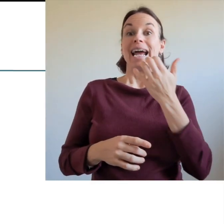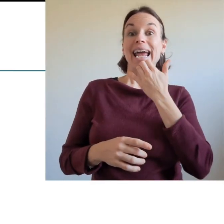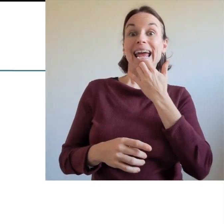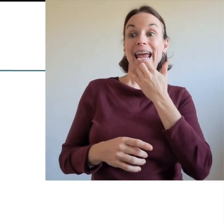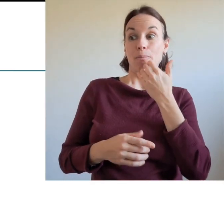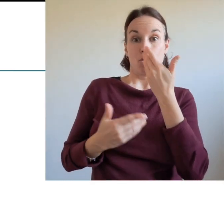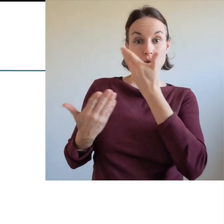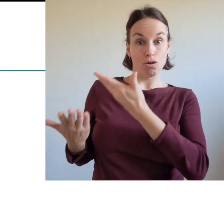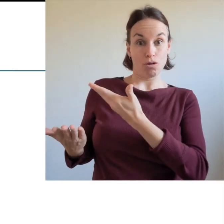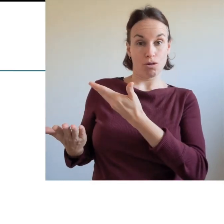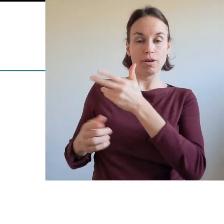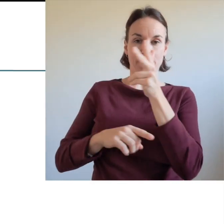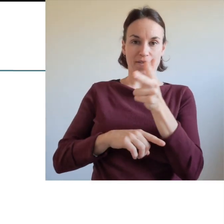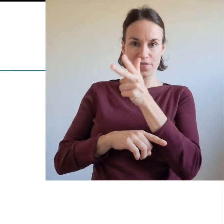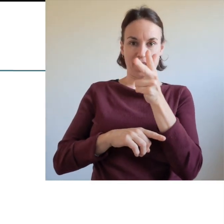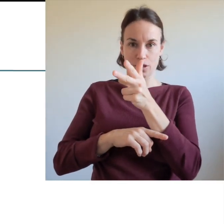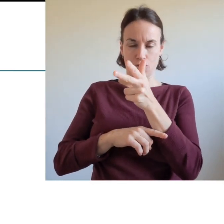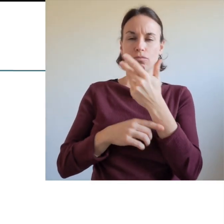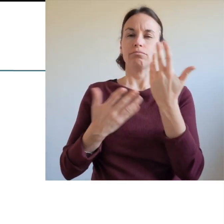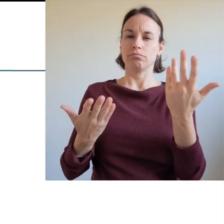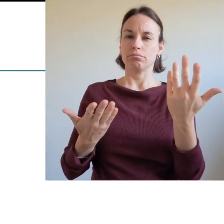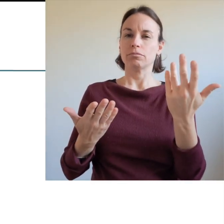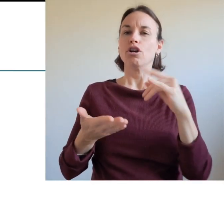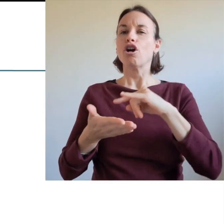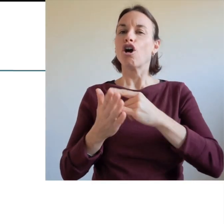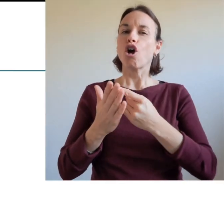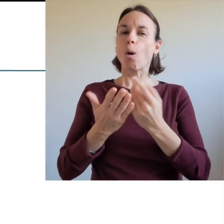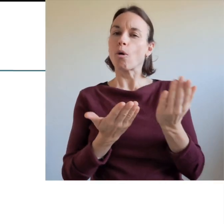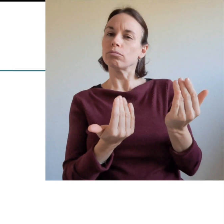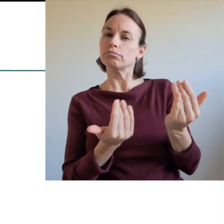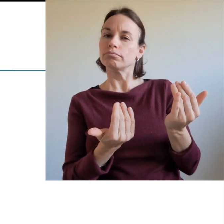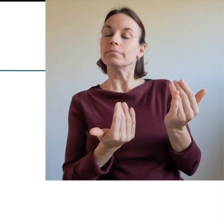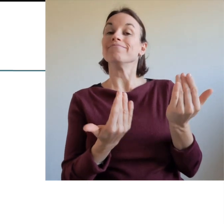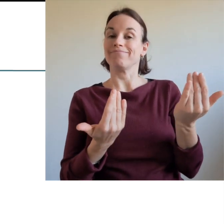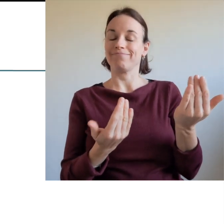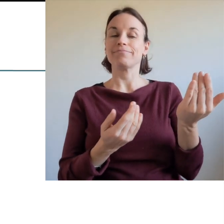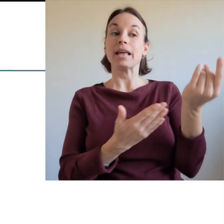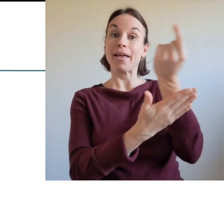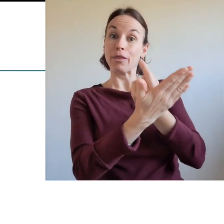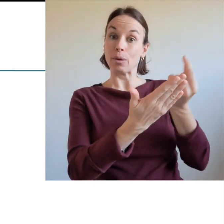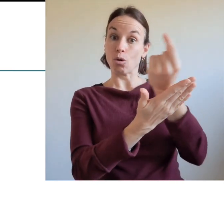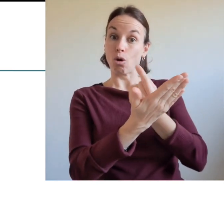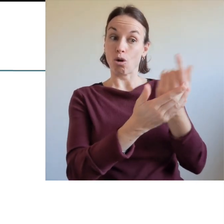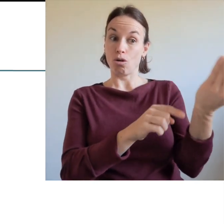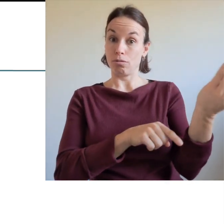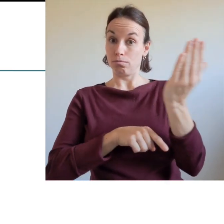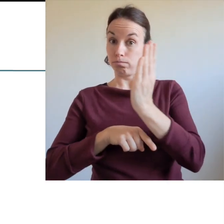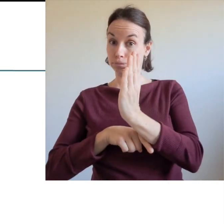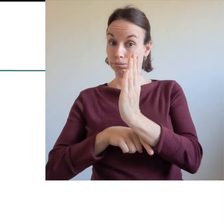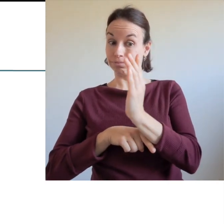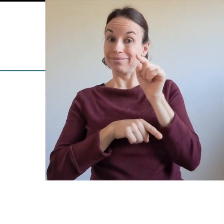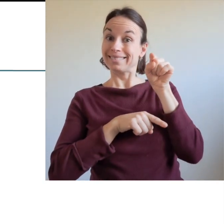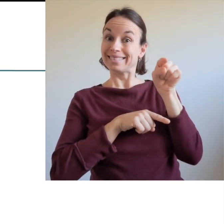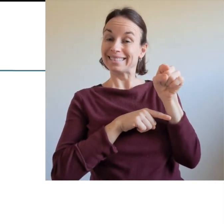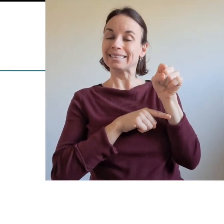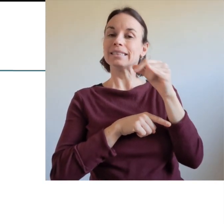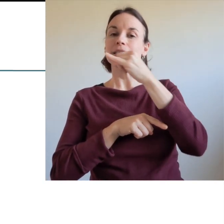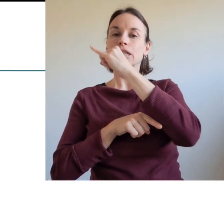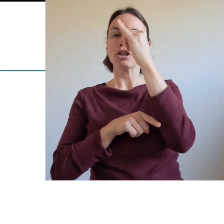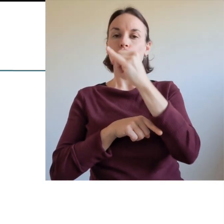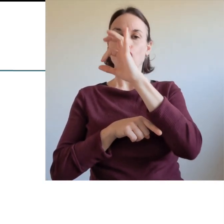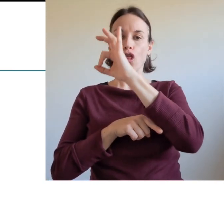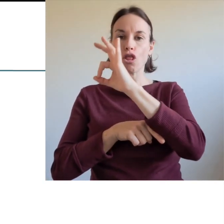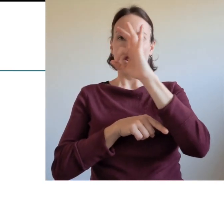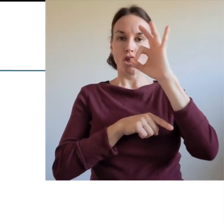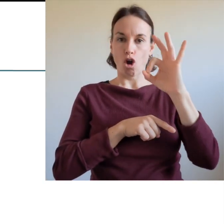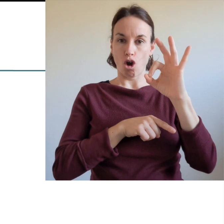Let's see an example. So you are going to watch a video, first normal speed and after in slow motion. And this video